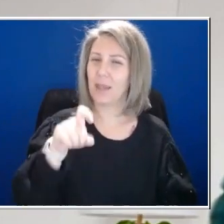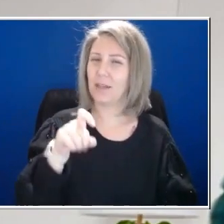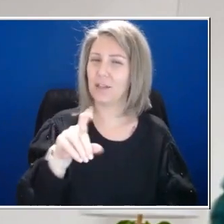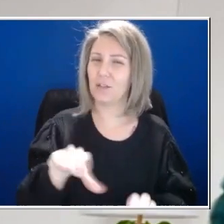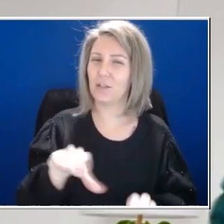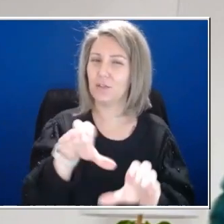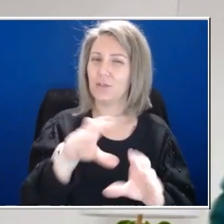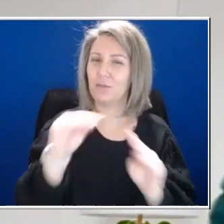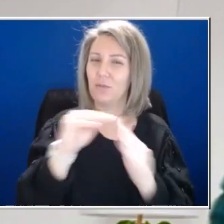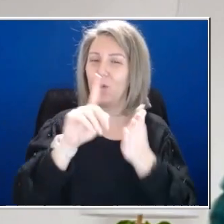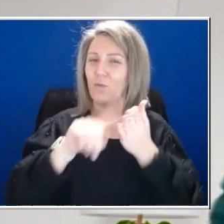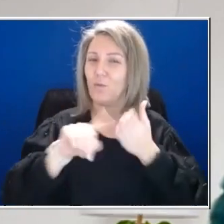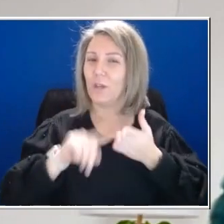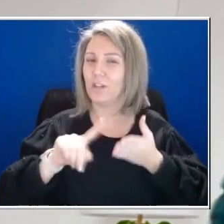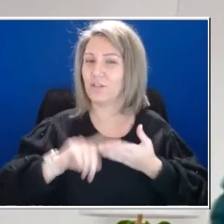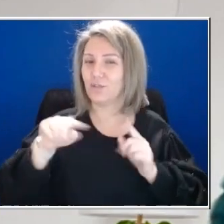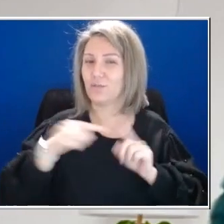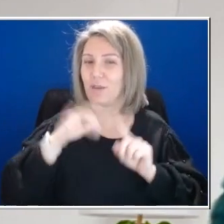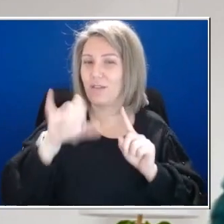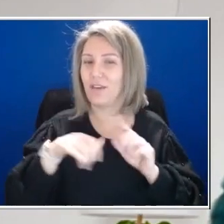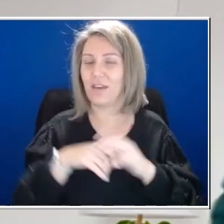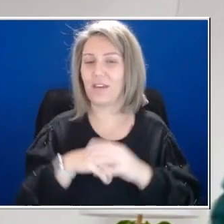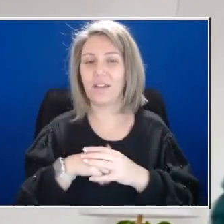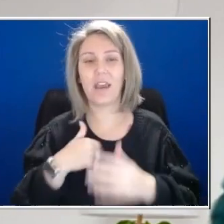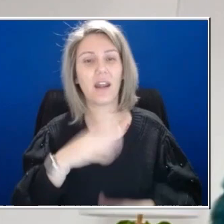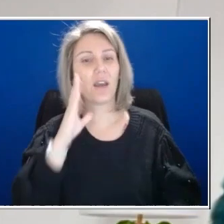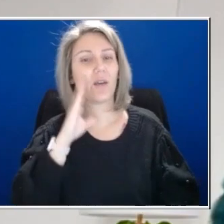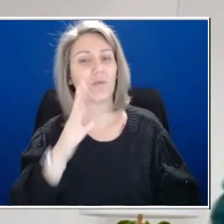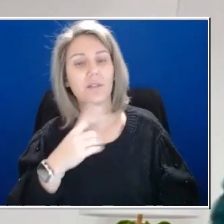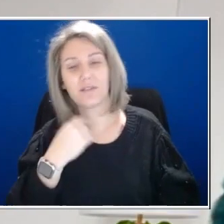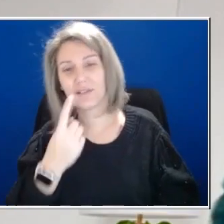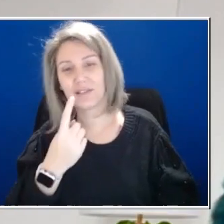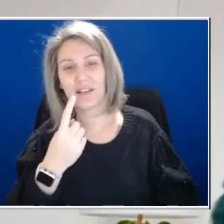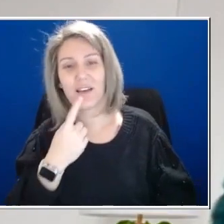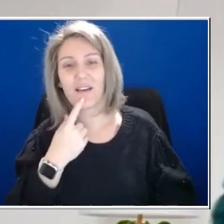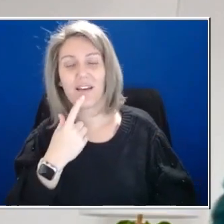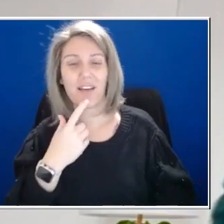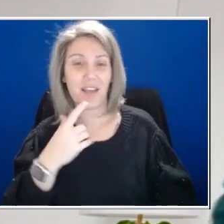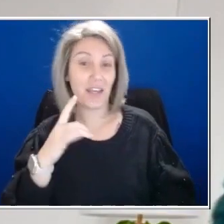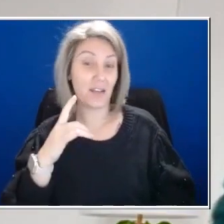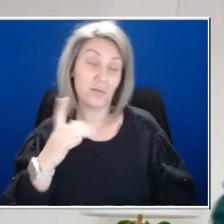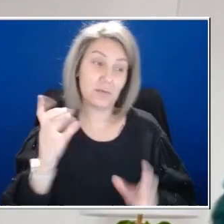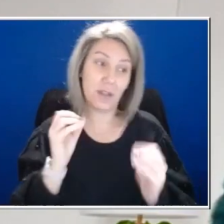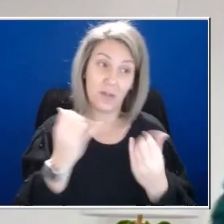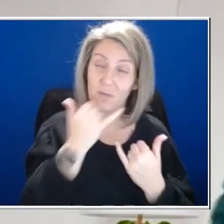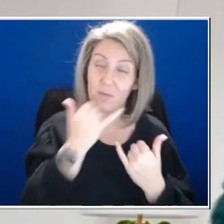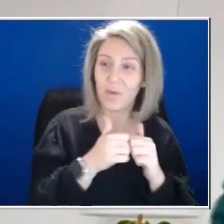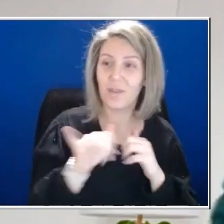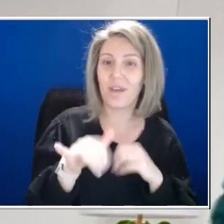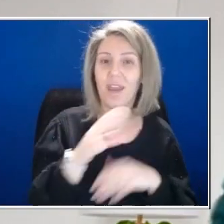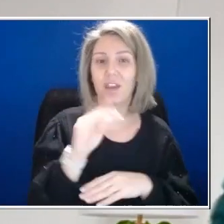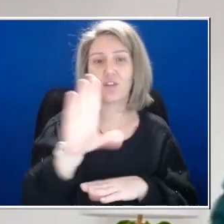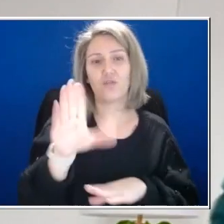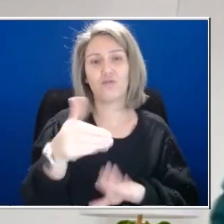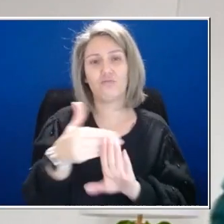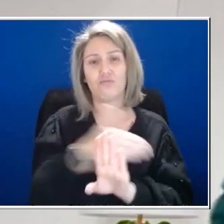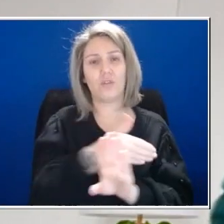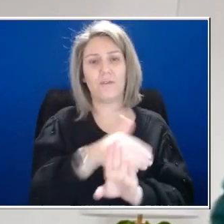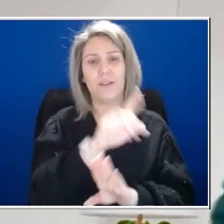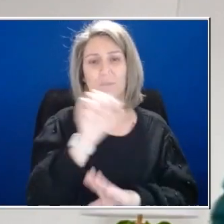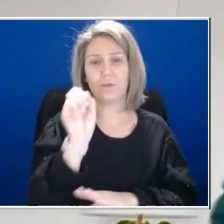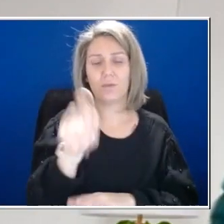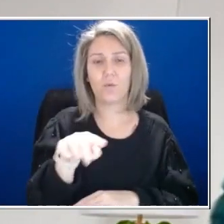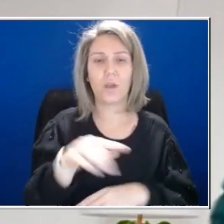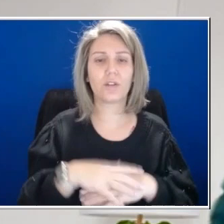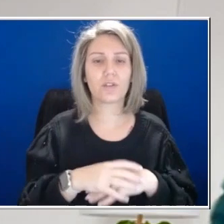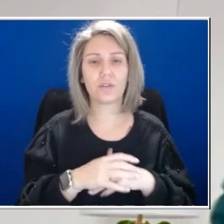research into that. And I will say, nothing too, to your that. Question. Yeah, and to your previous question, you